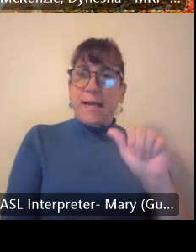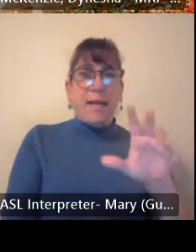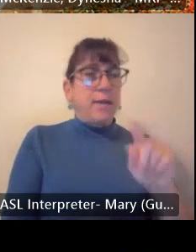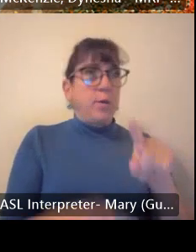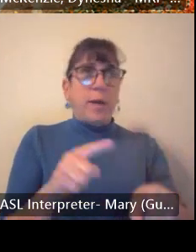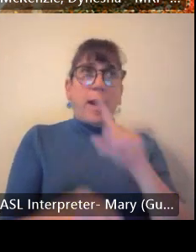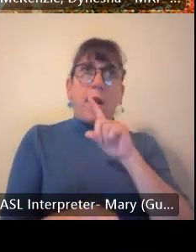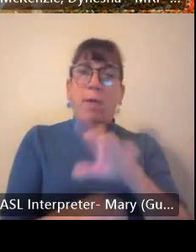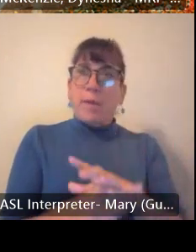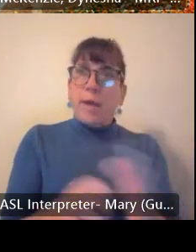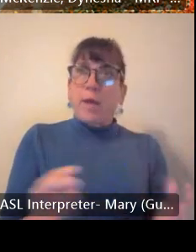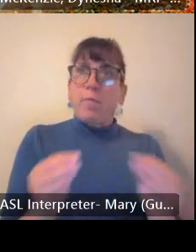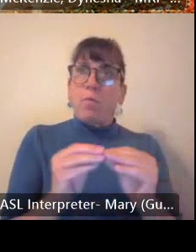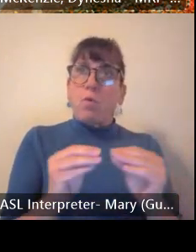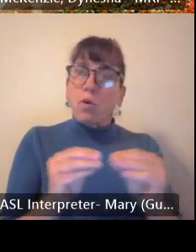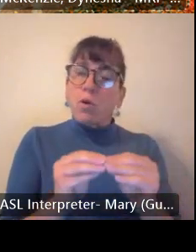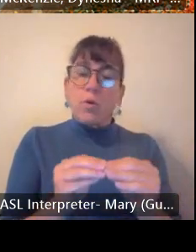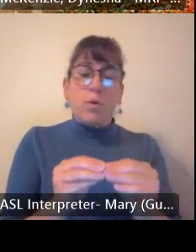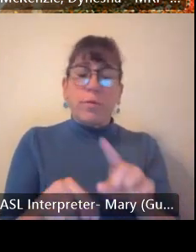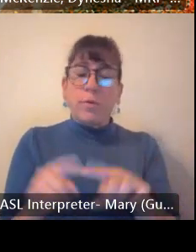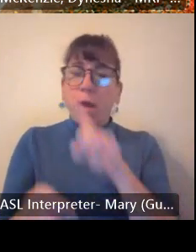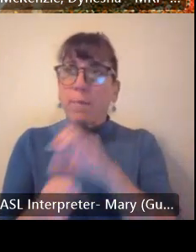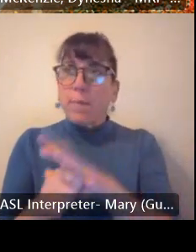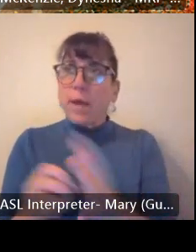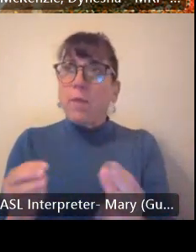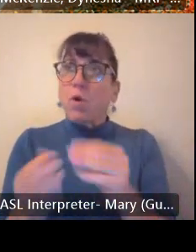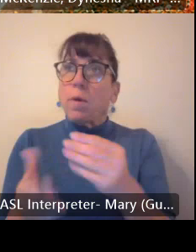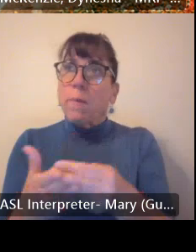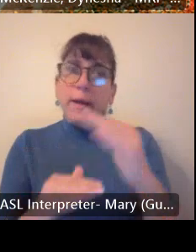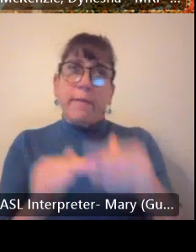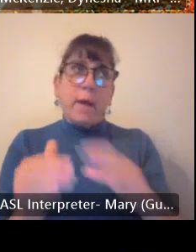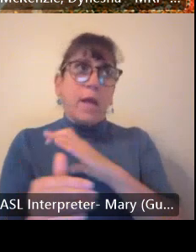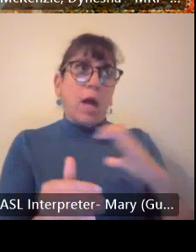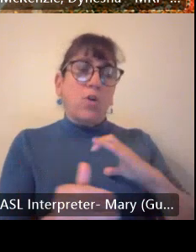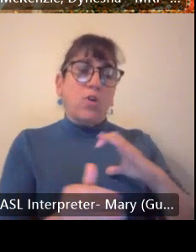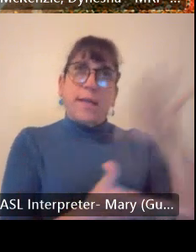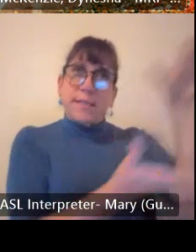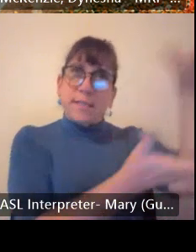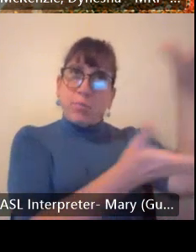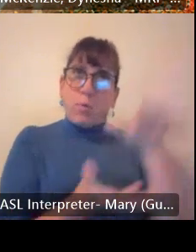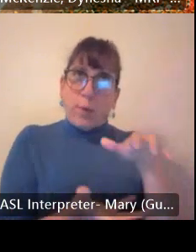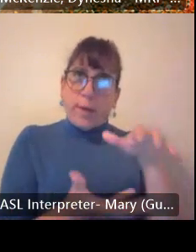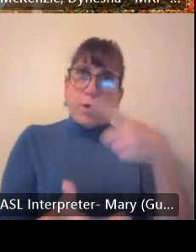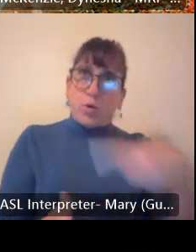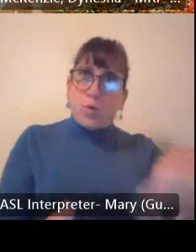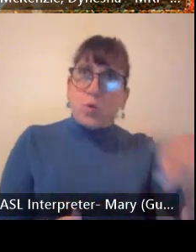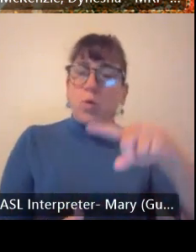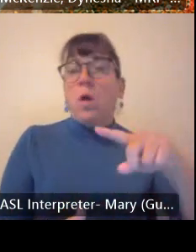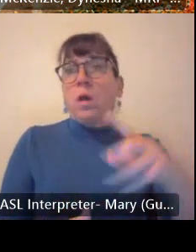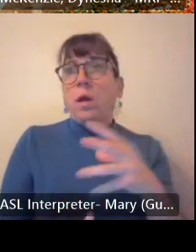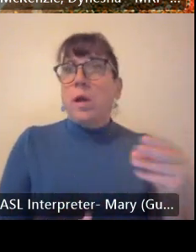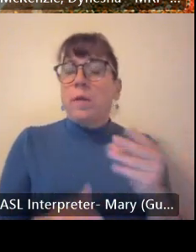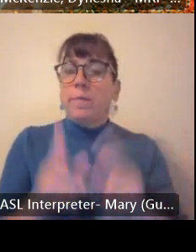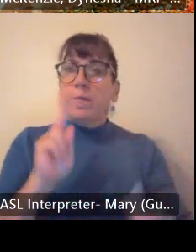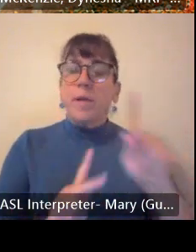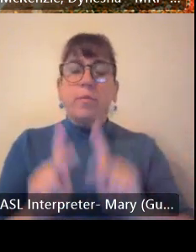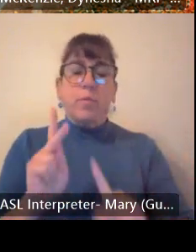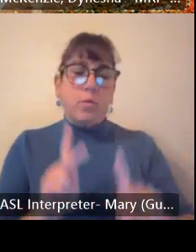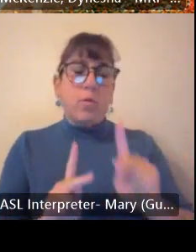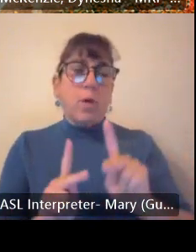obligate more in funds. You cannot obligate more money than Congress has appropriated to you. And people have gone